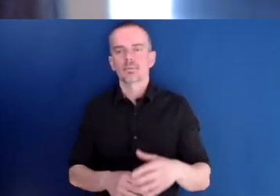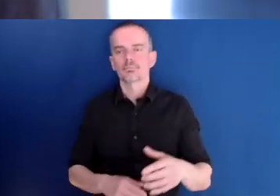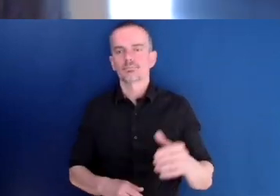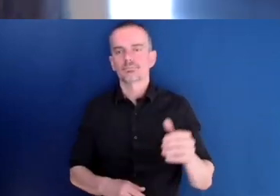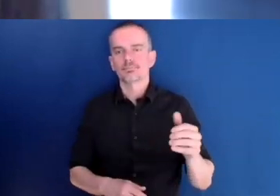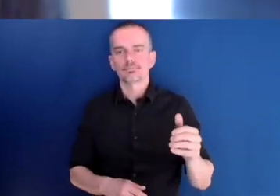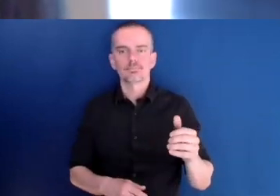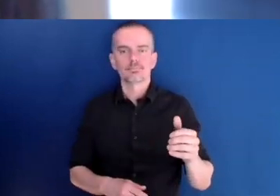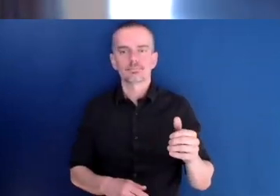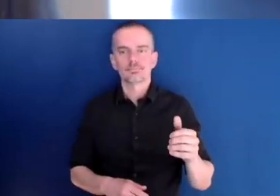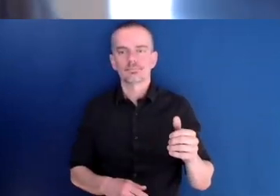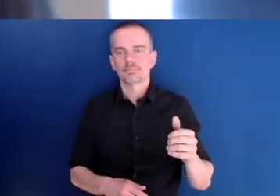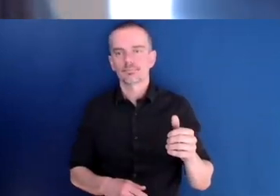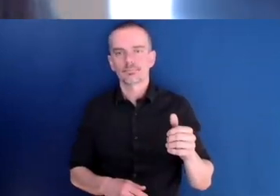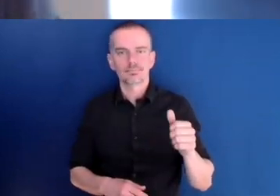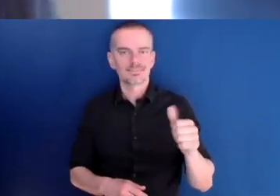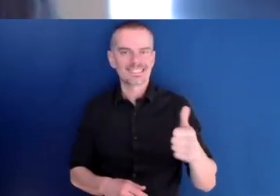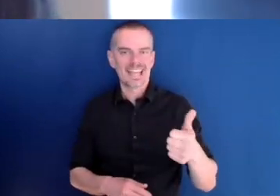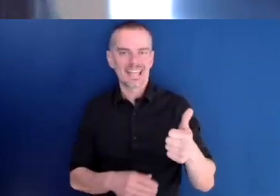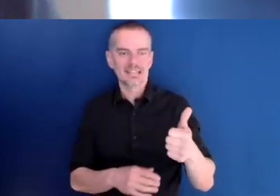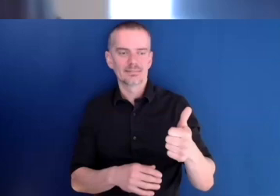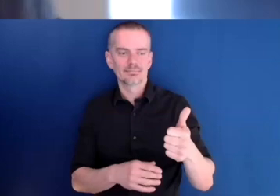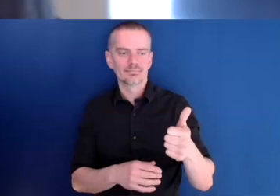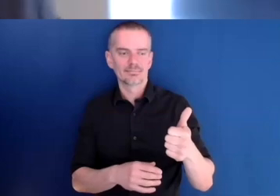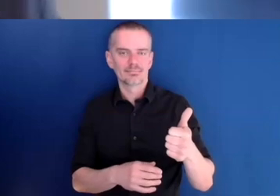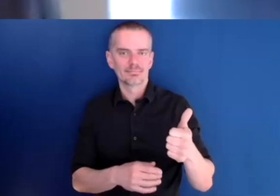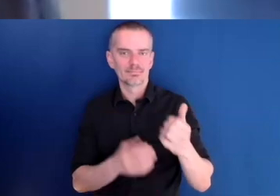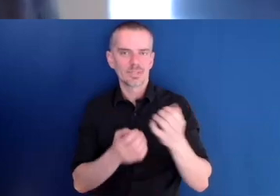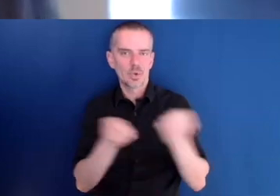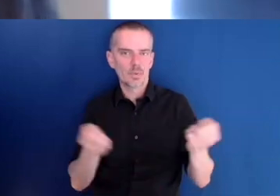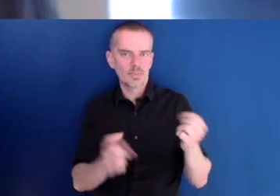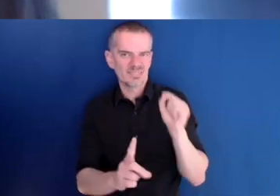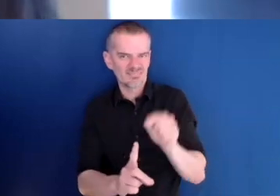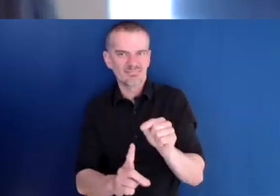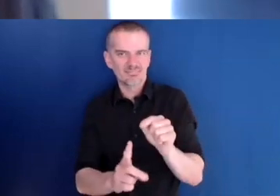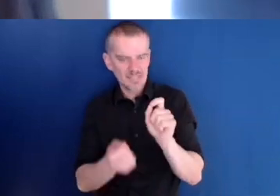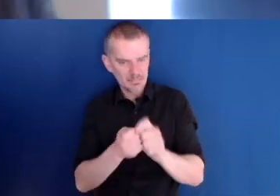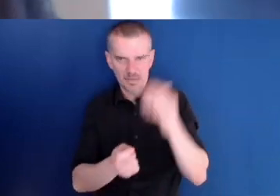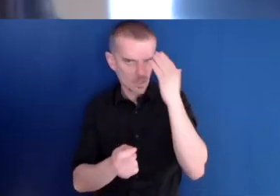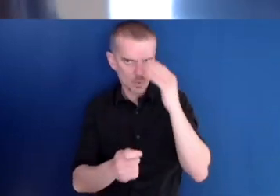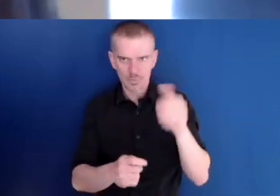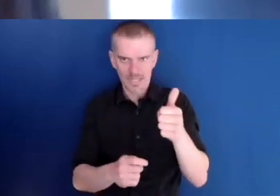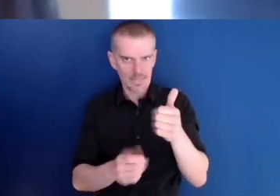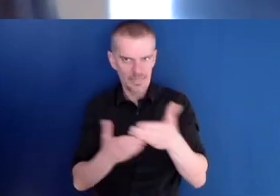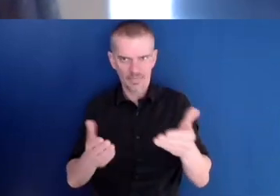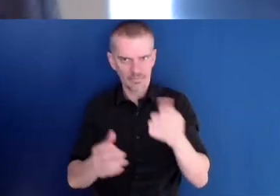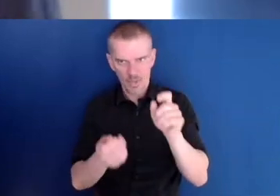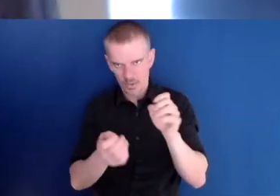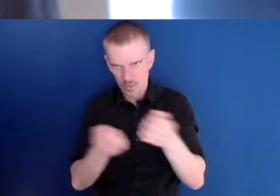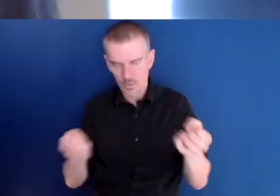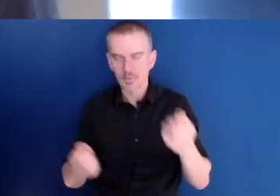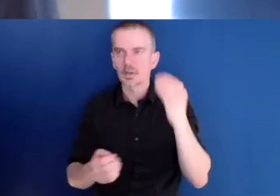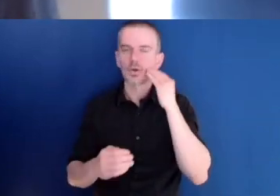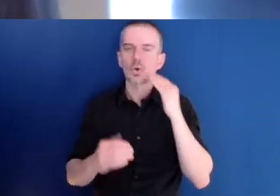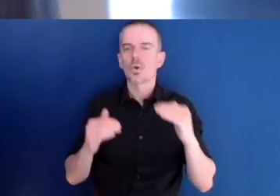10 specific pieces of equipment and I need to procure that, so I know the fair market value